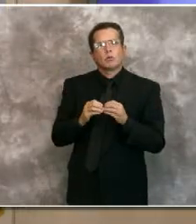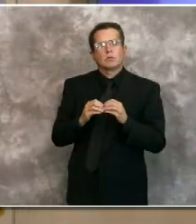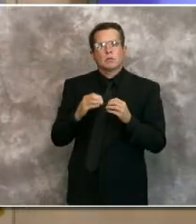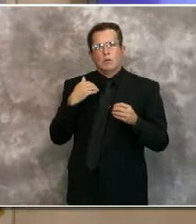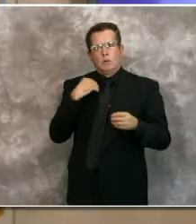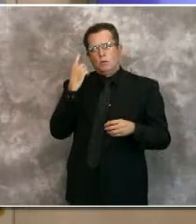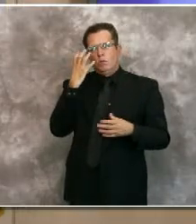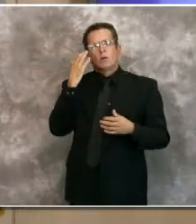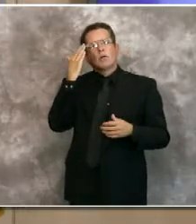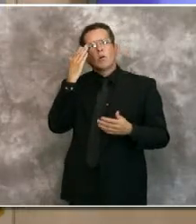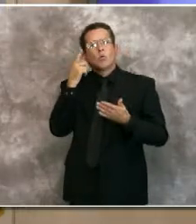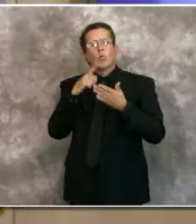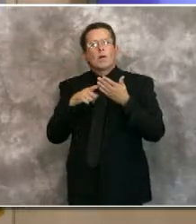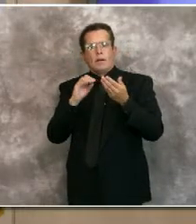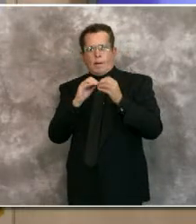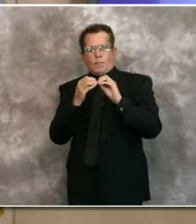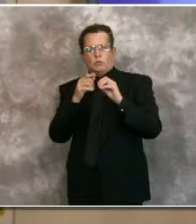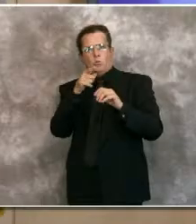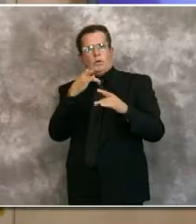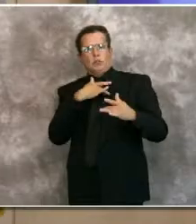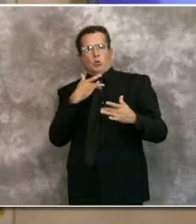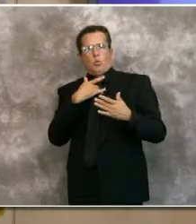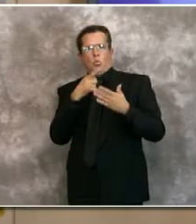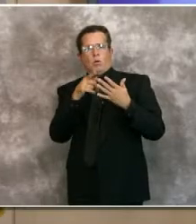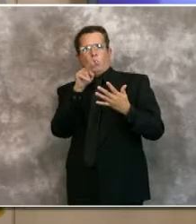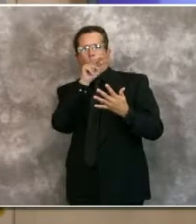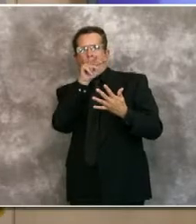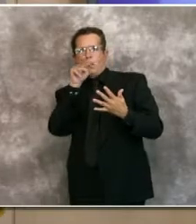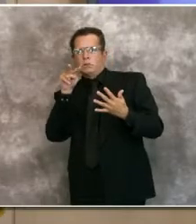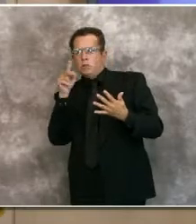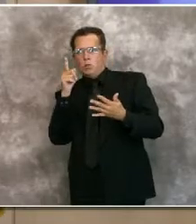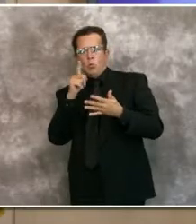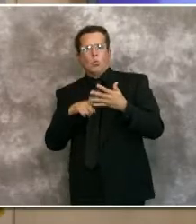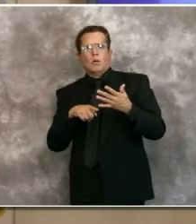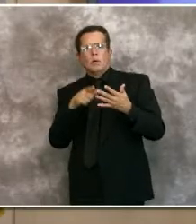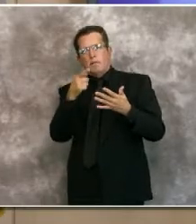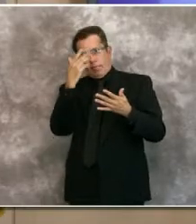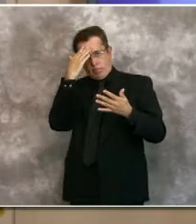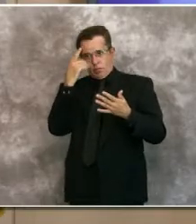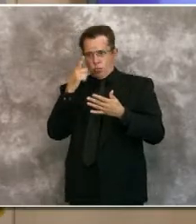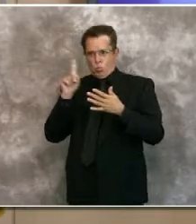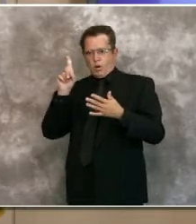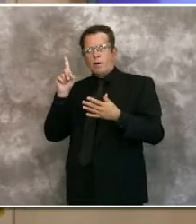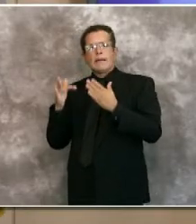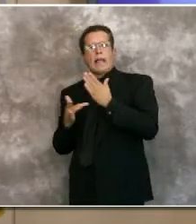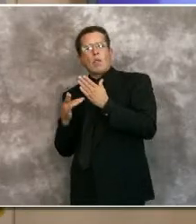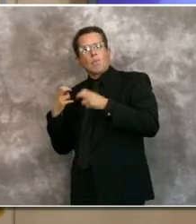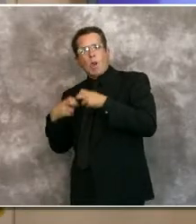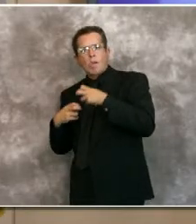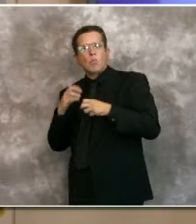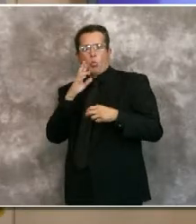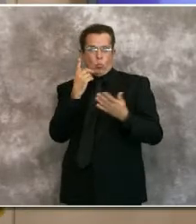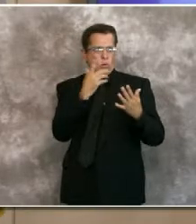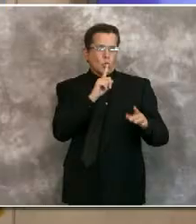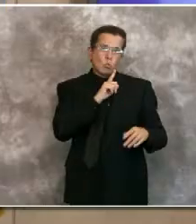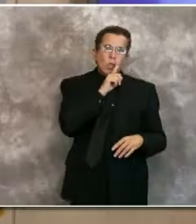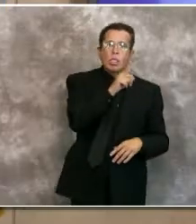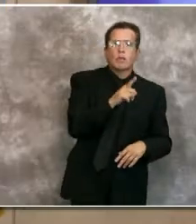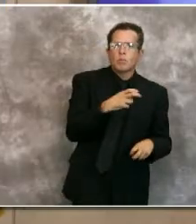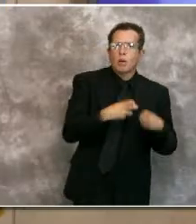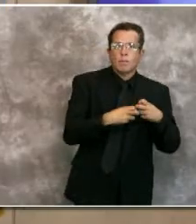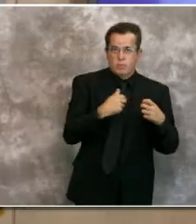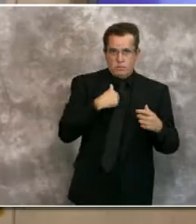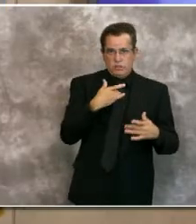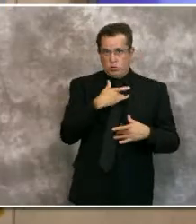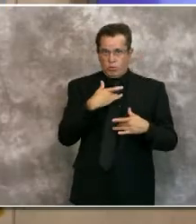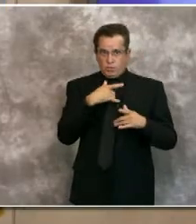what numbers are we concerned about and what numbers are we chalking up to technical glitches and delays? Are we concerned about mostly